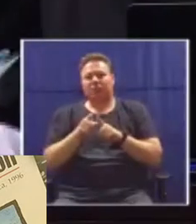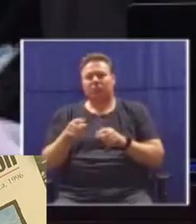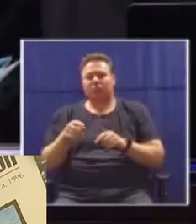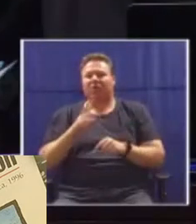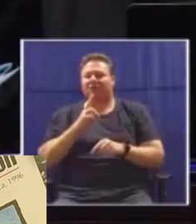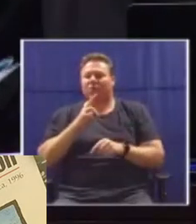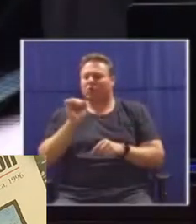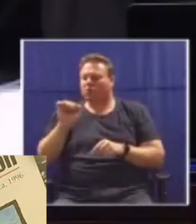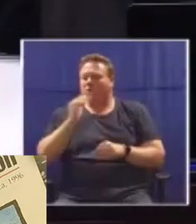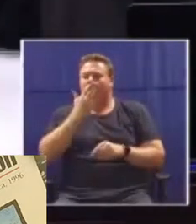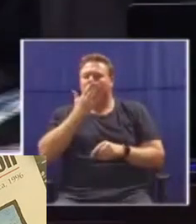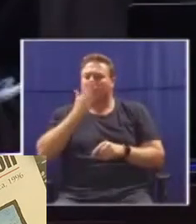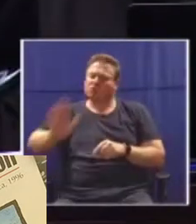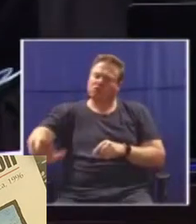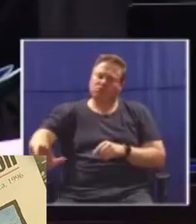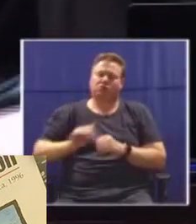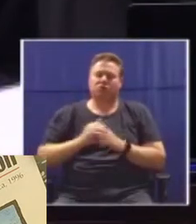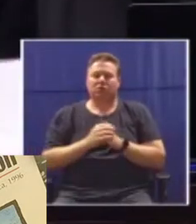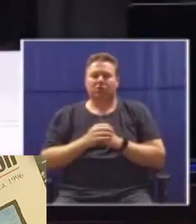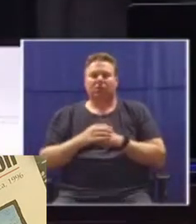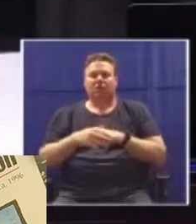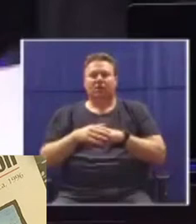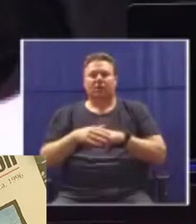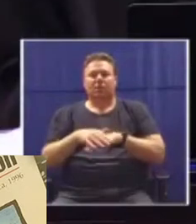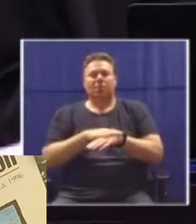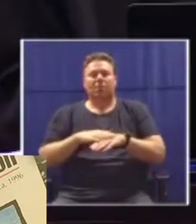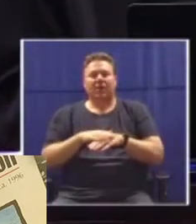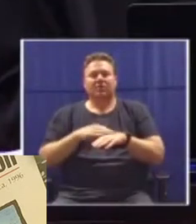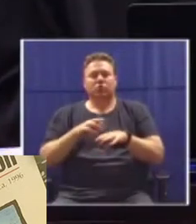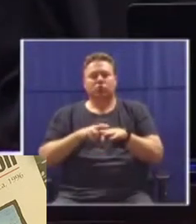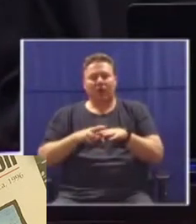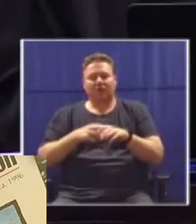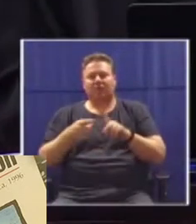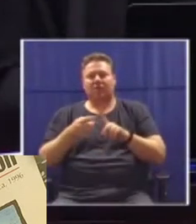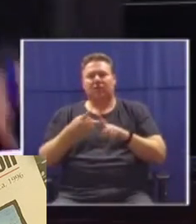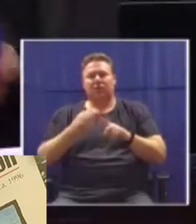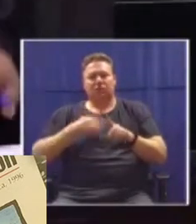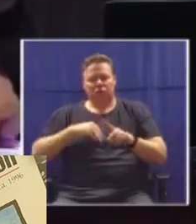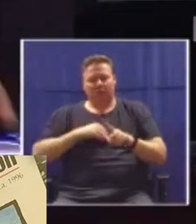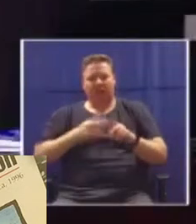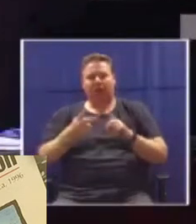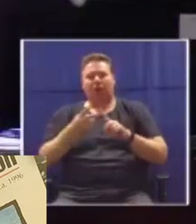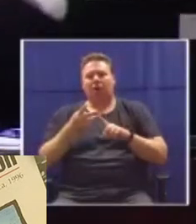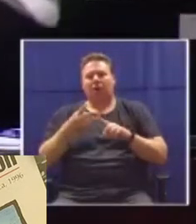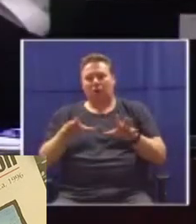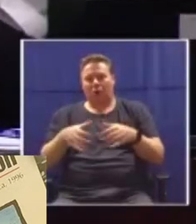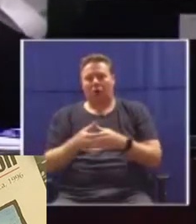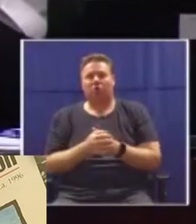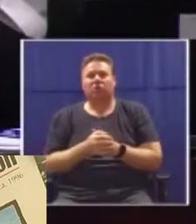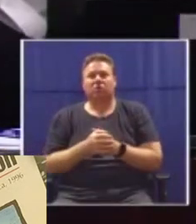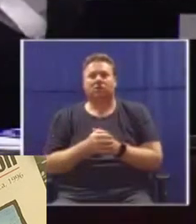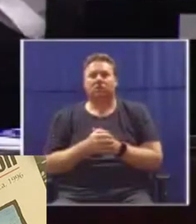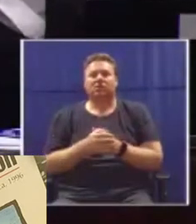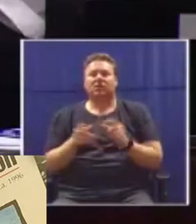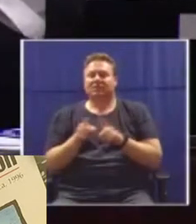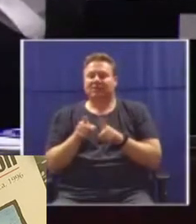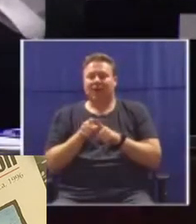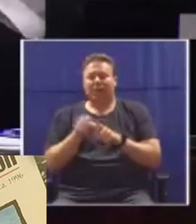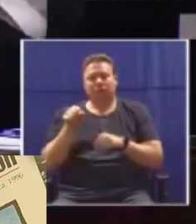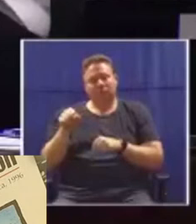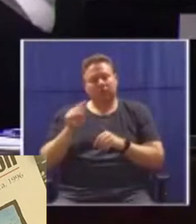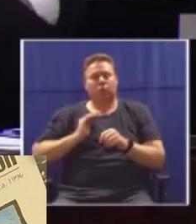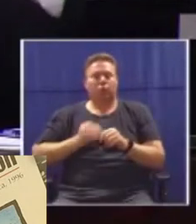voices based on gender, race, and class. The South African woman movement has also been immersed in the politics